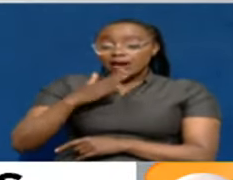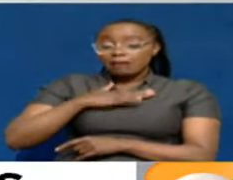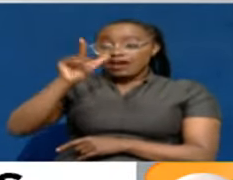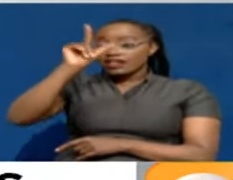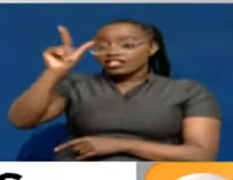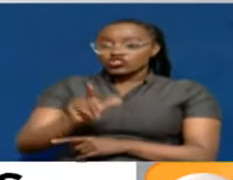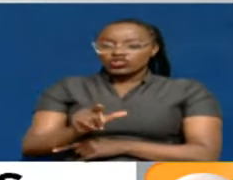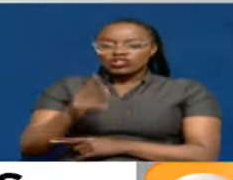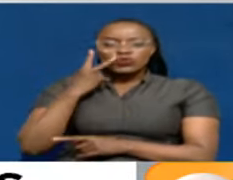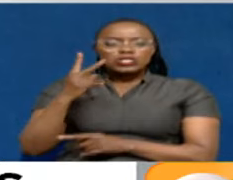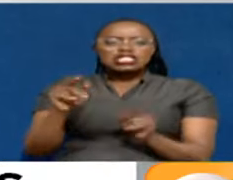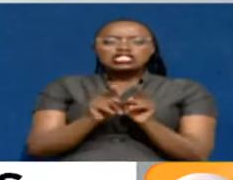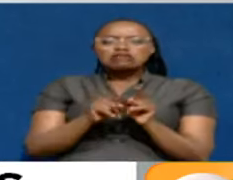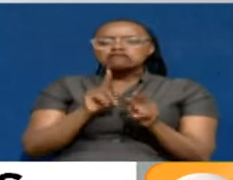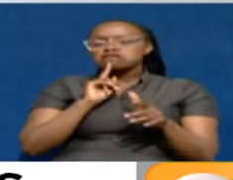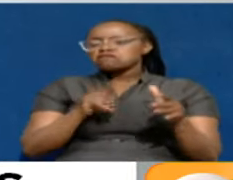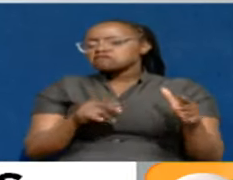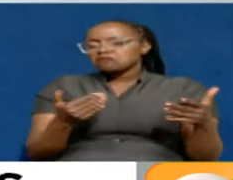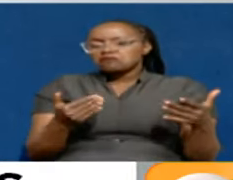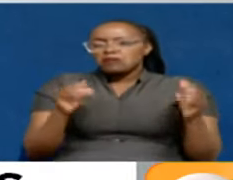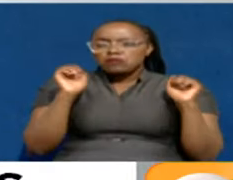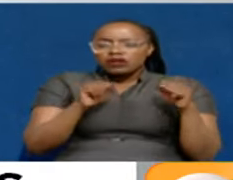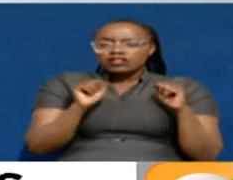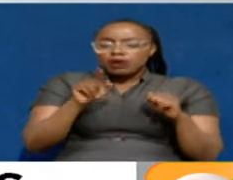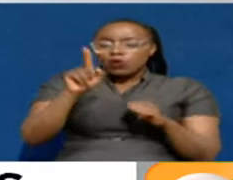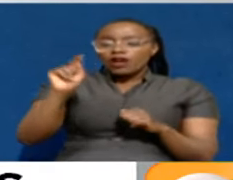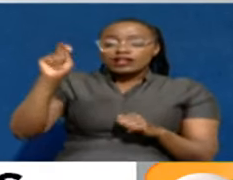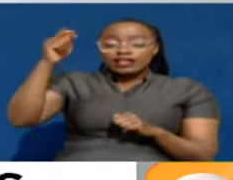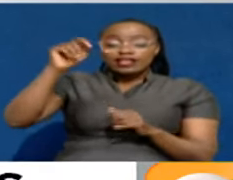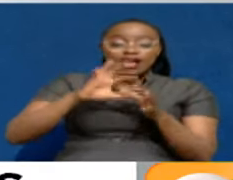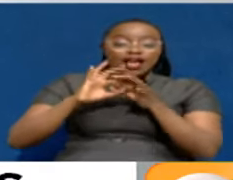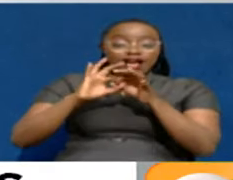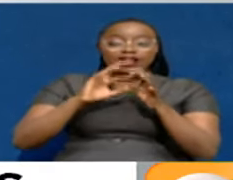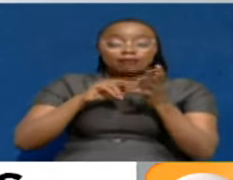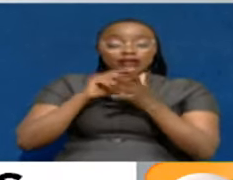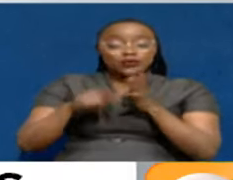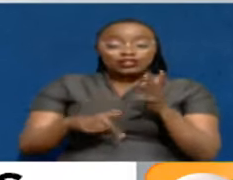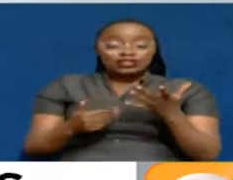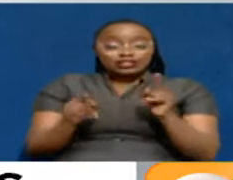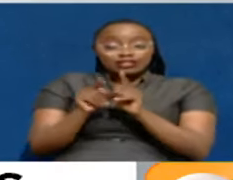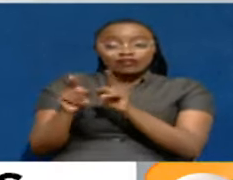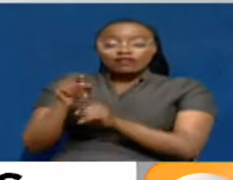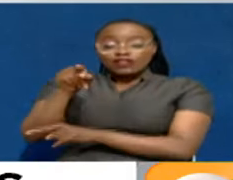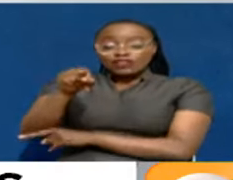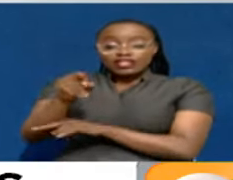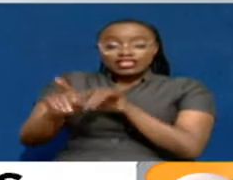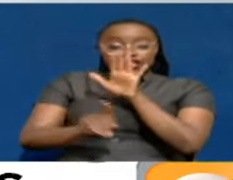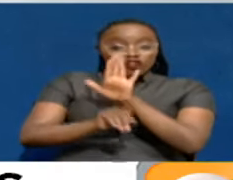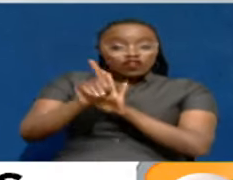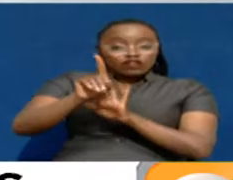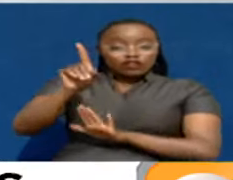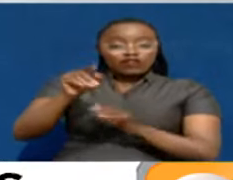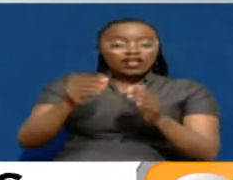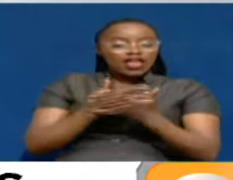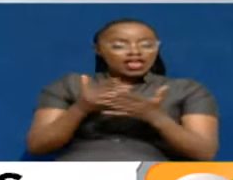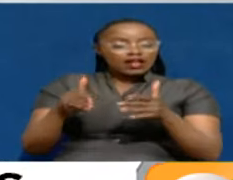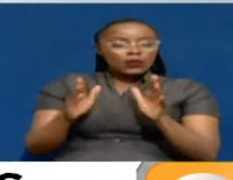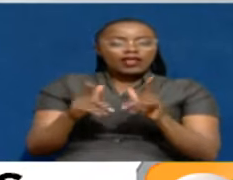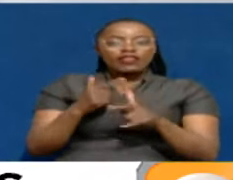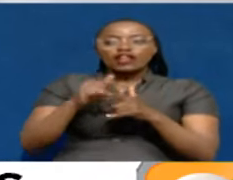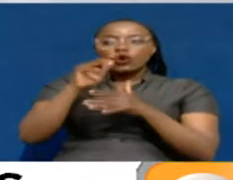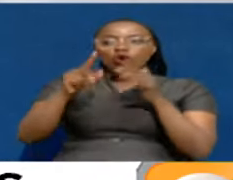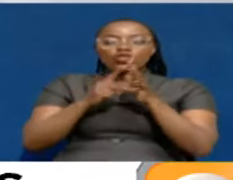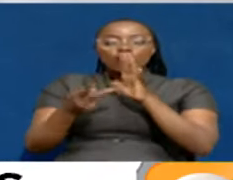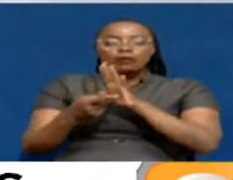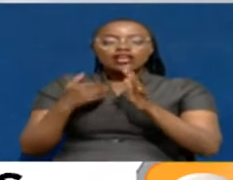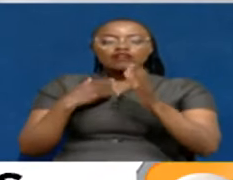region, you know, upping his stakes possibly in that One Kenya Alliance. So, I mean, you know, in as much as this is developmental, in any case, all of those